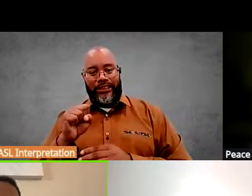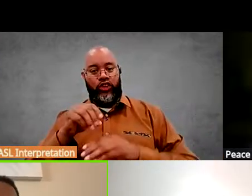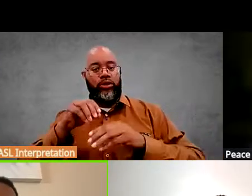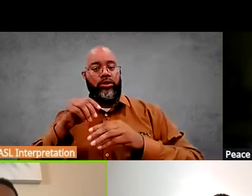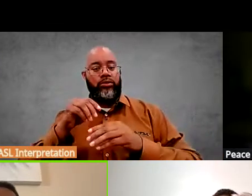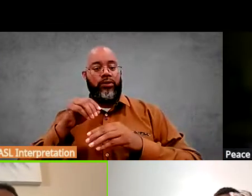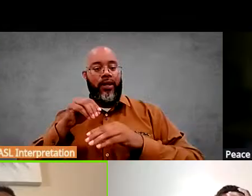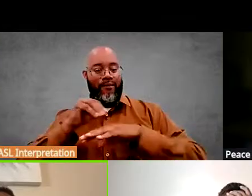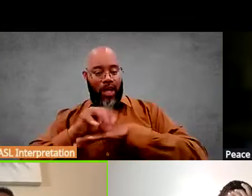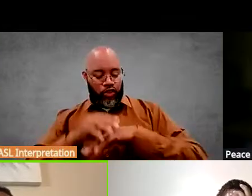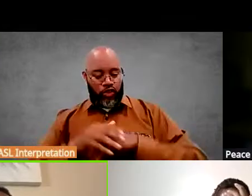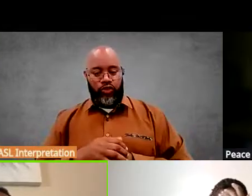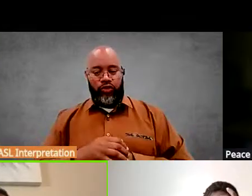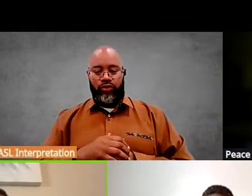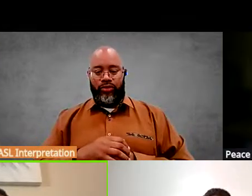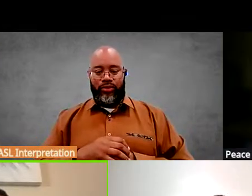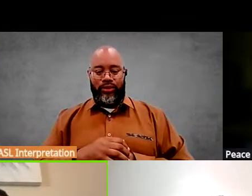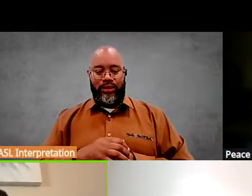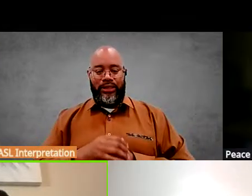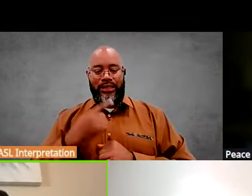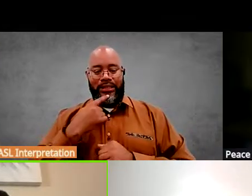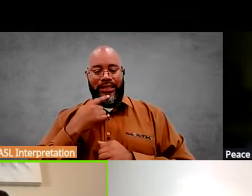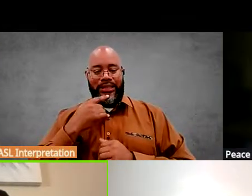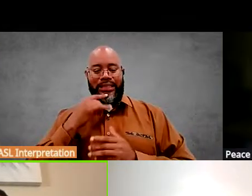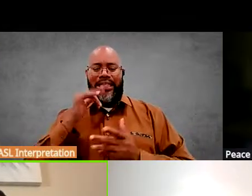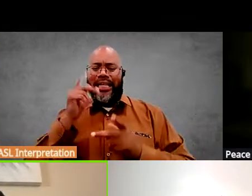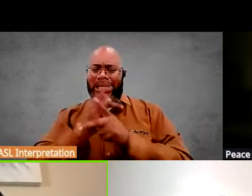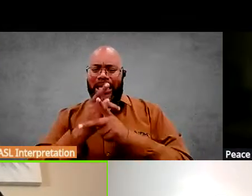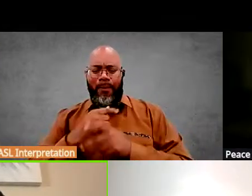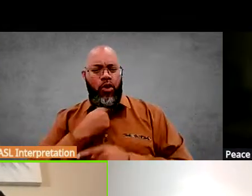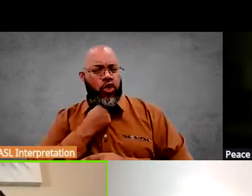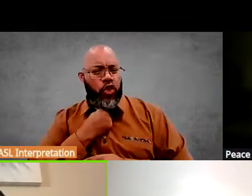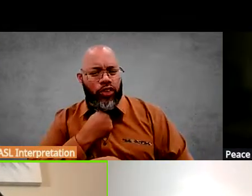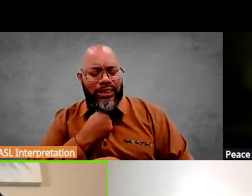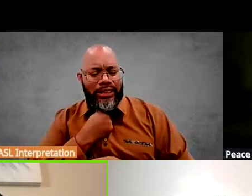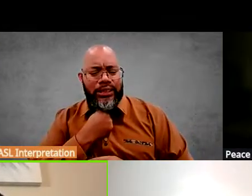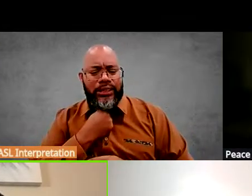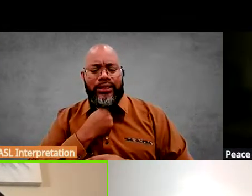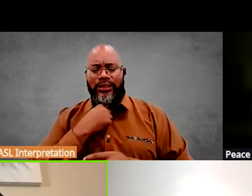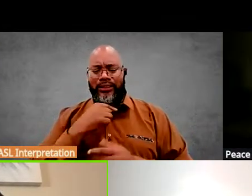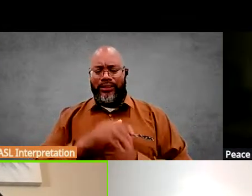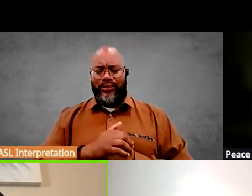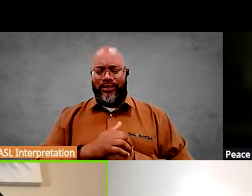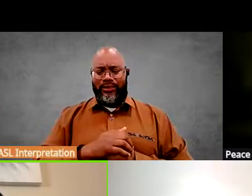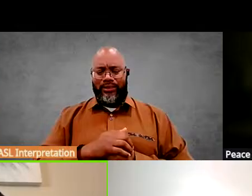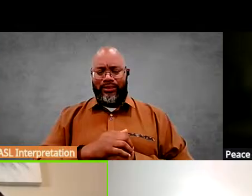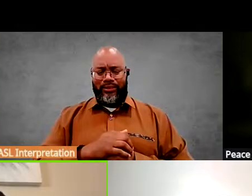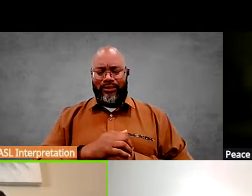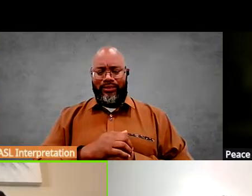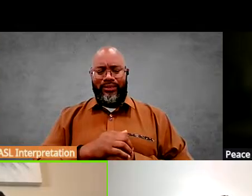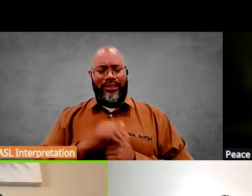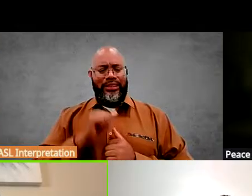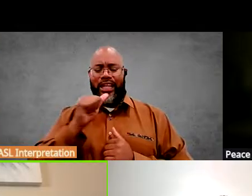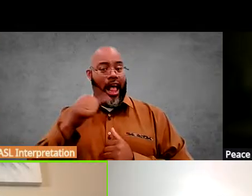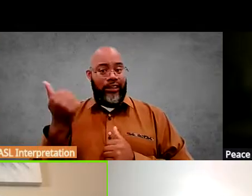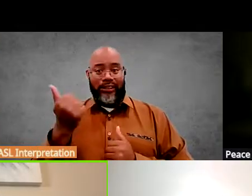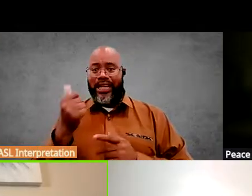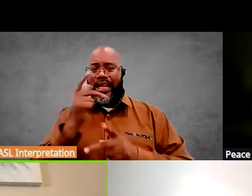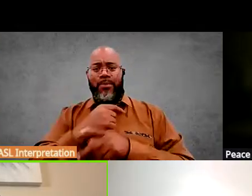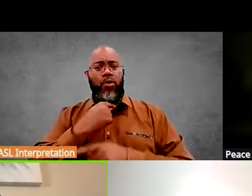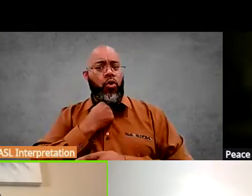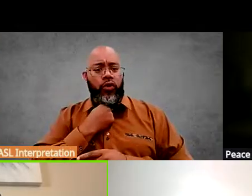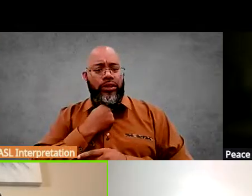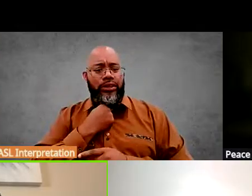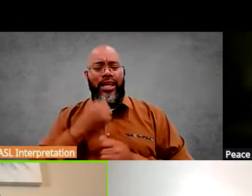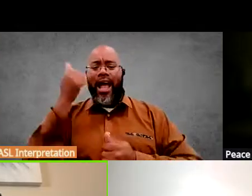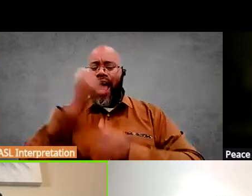Somoji in Oxford back then. He said, stay inquisitive. Just there was nothing else. Stay inquisitive. Like